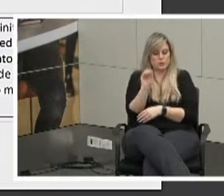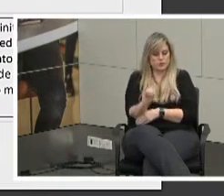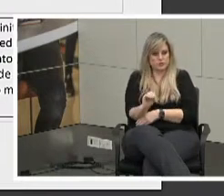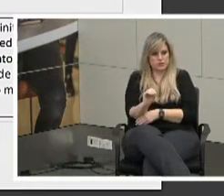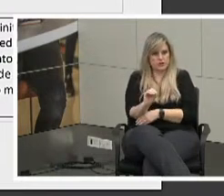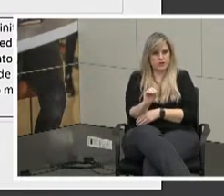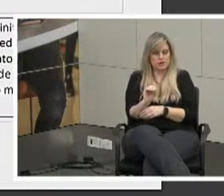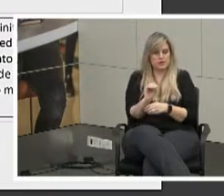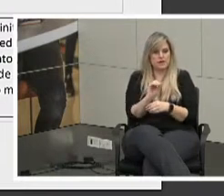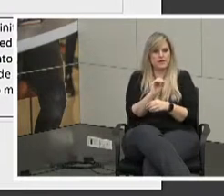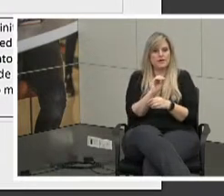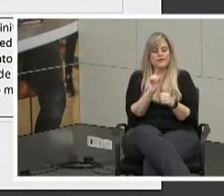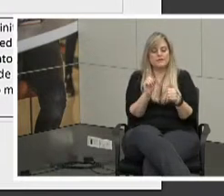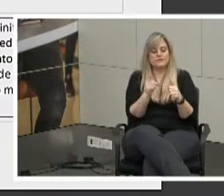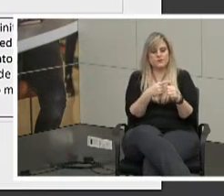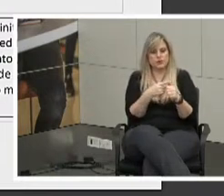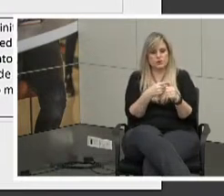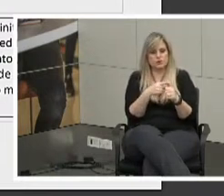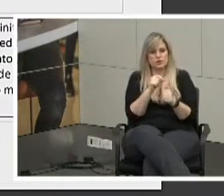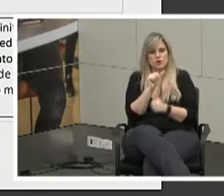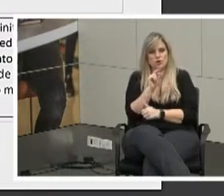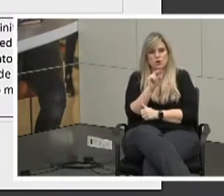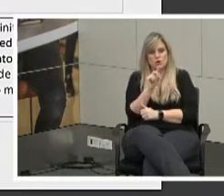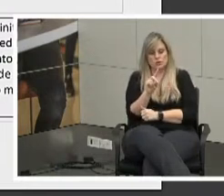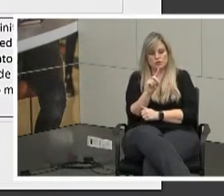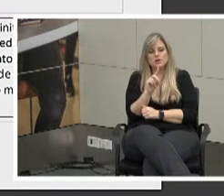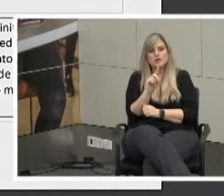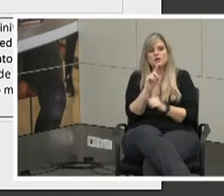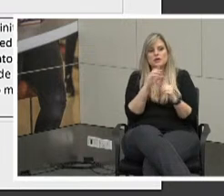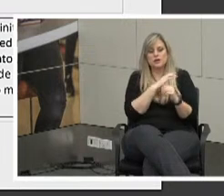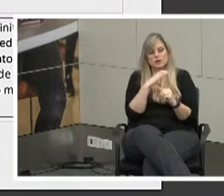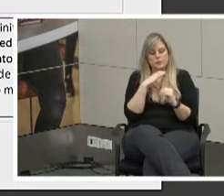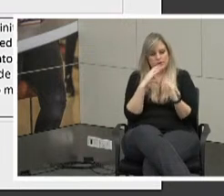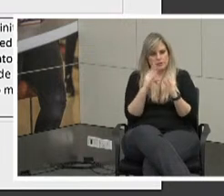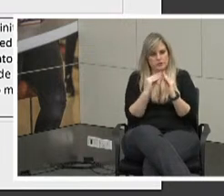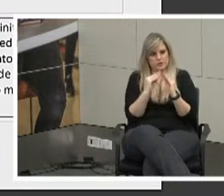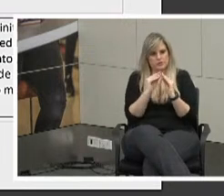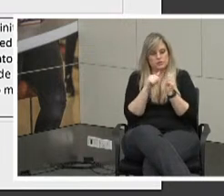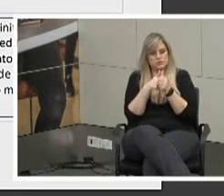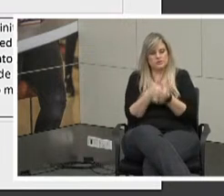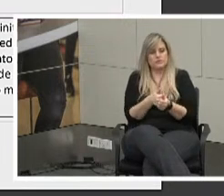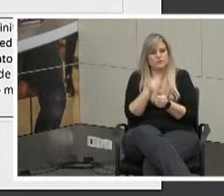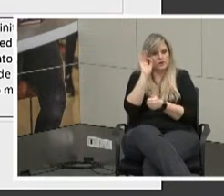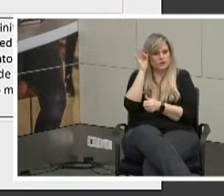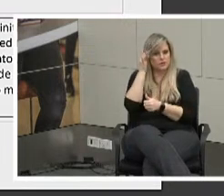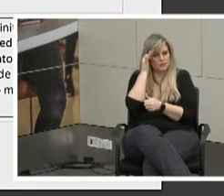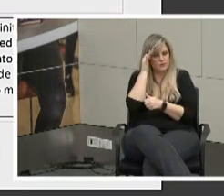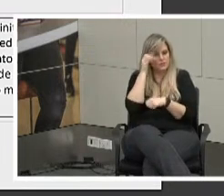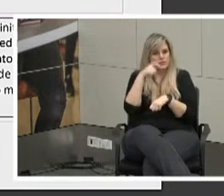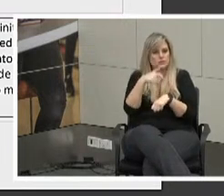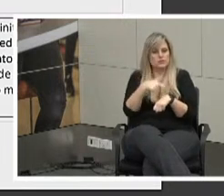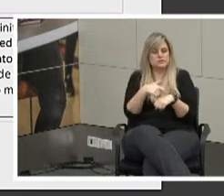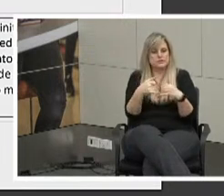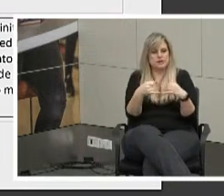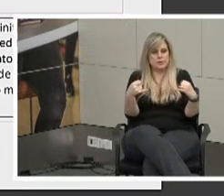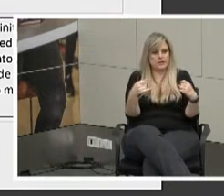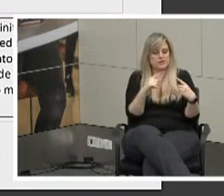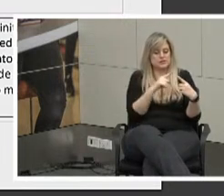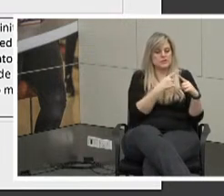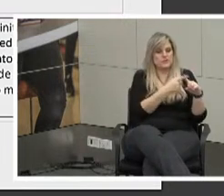eligibility art committee meetings conducted in compliance with federally required timelines from